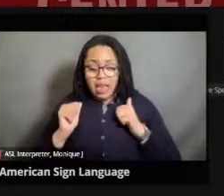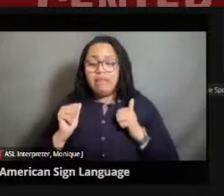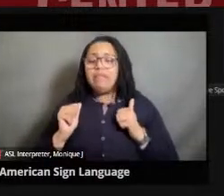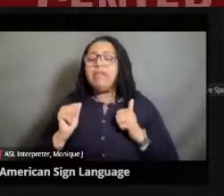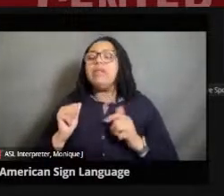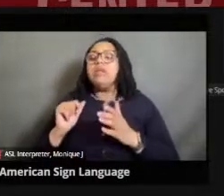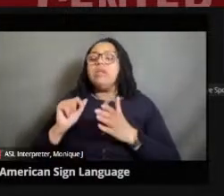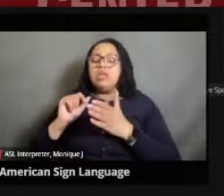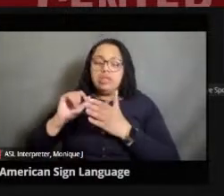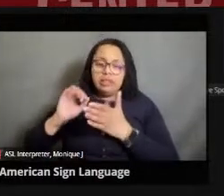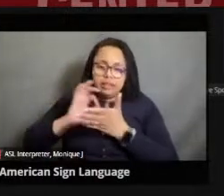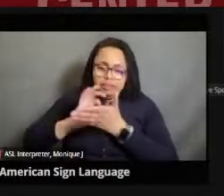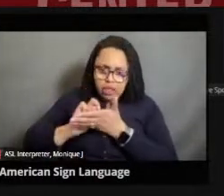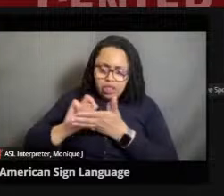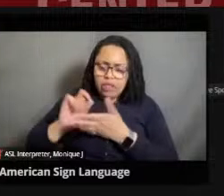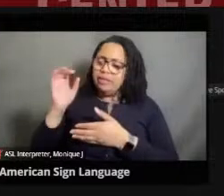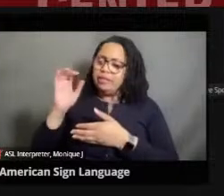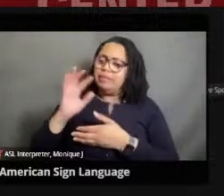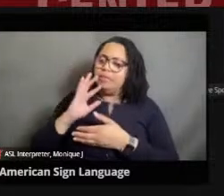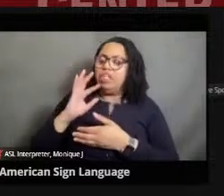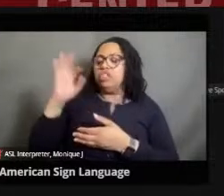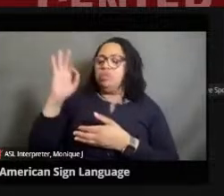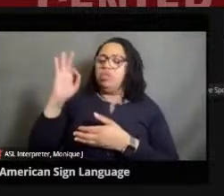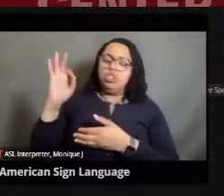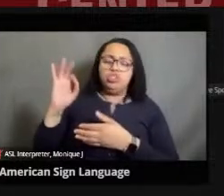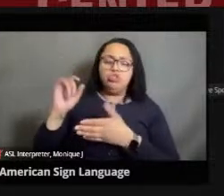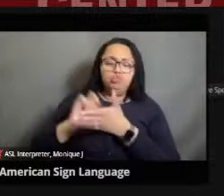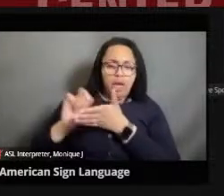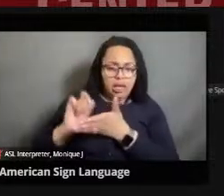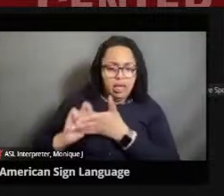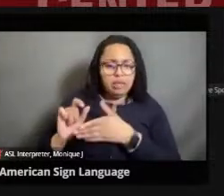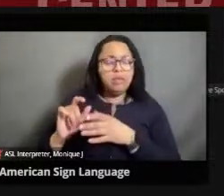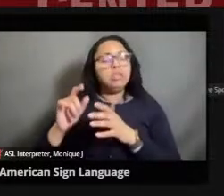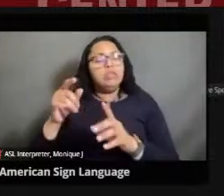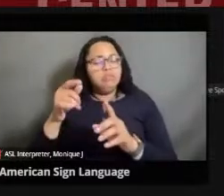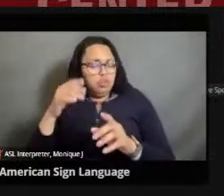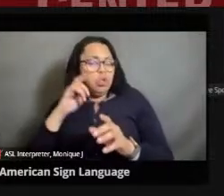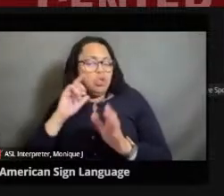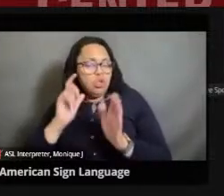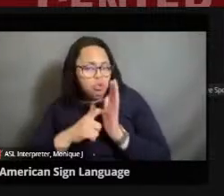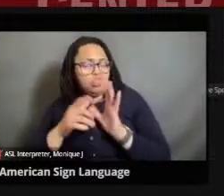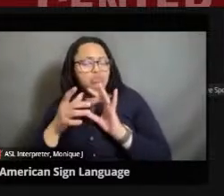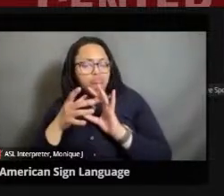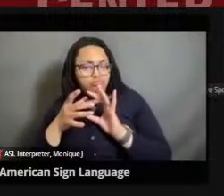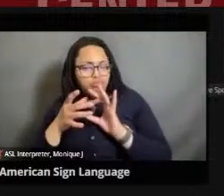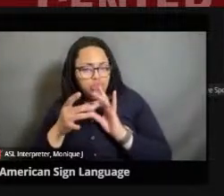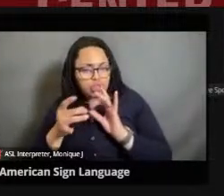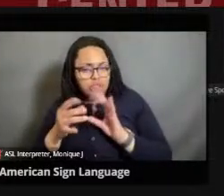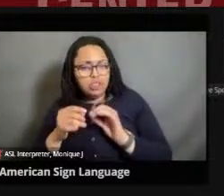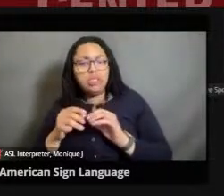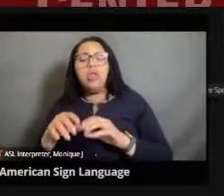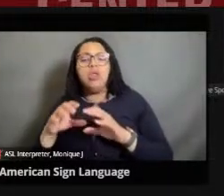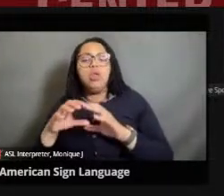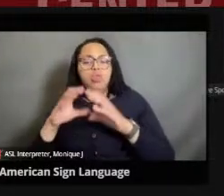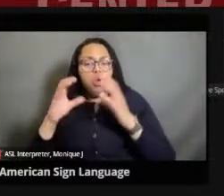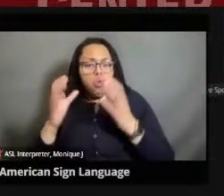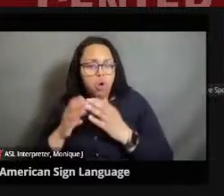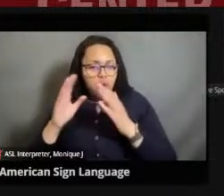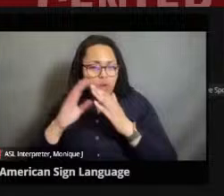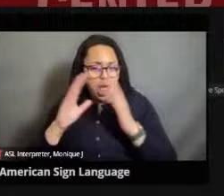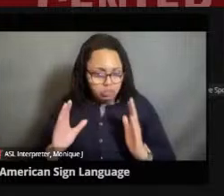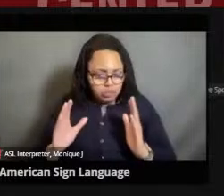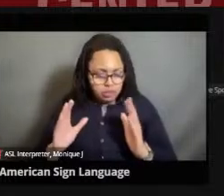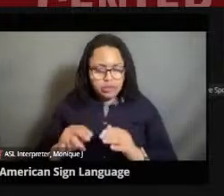often, but he referred to a concept called the World House. And it wasn't his intellectual property, but he spoke about the